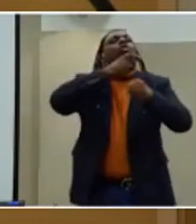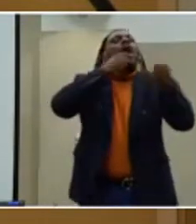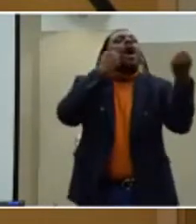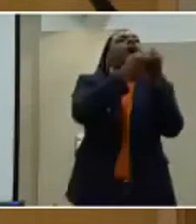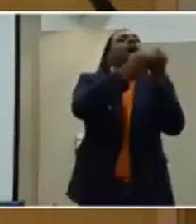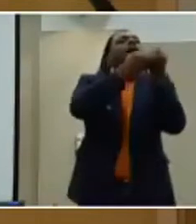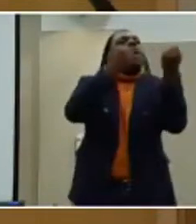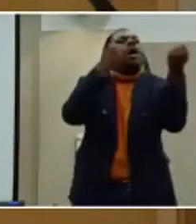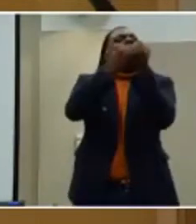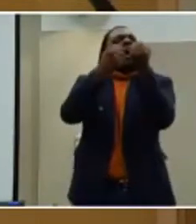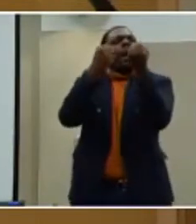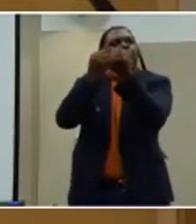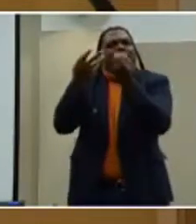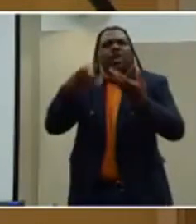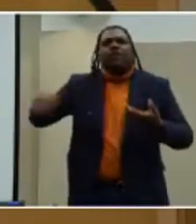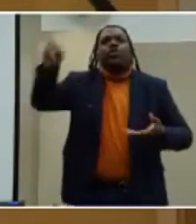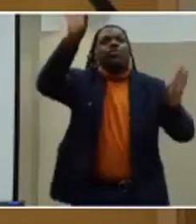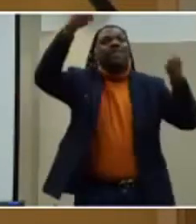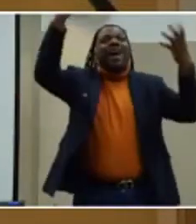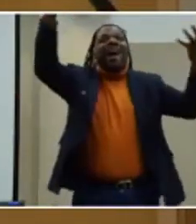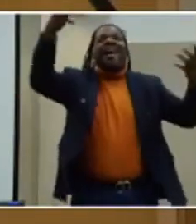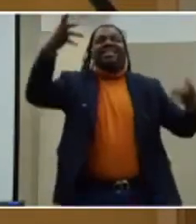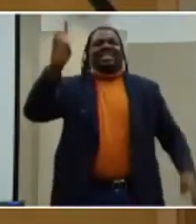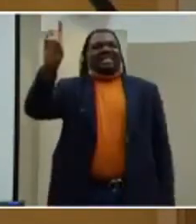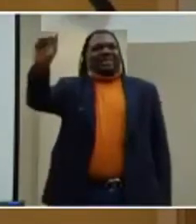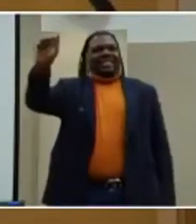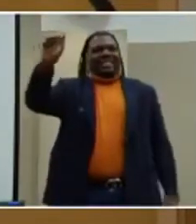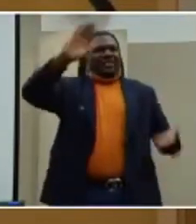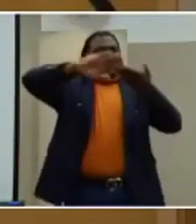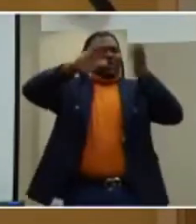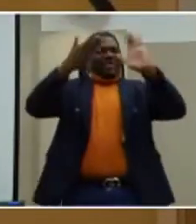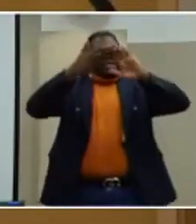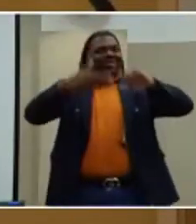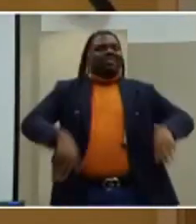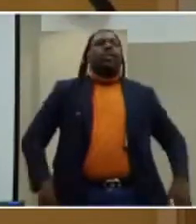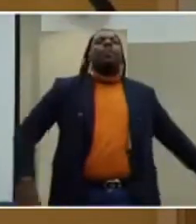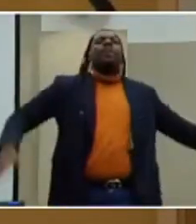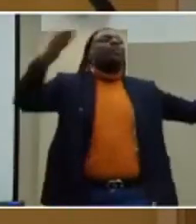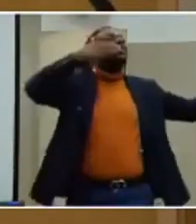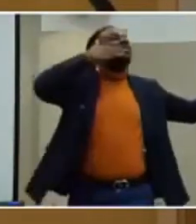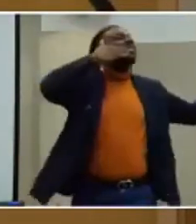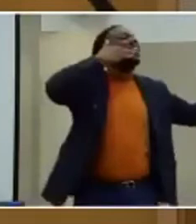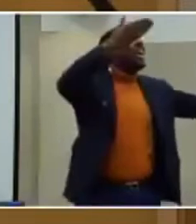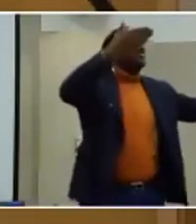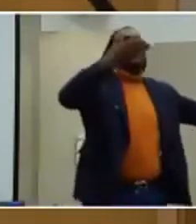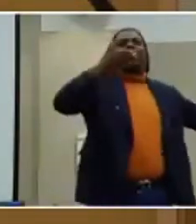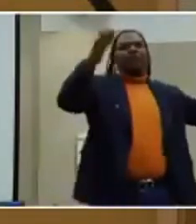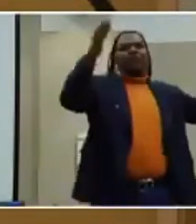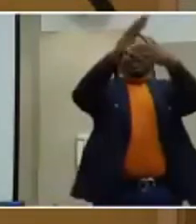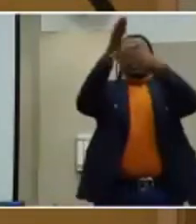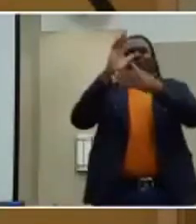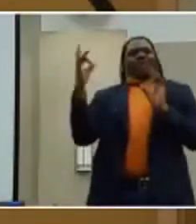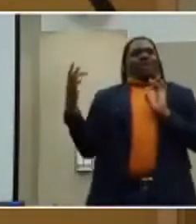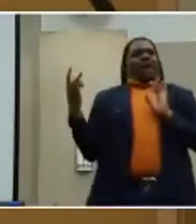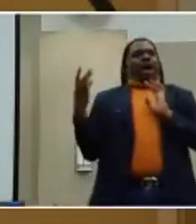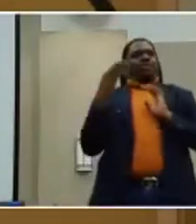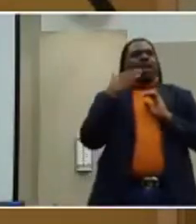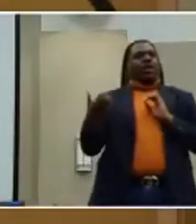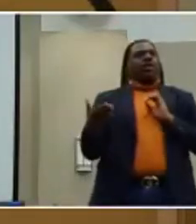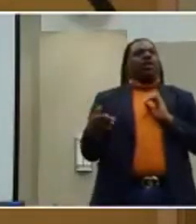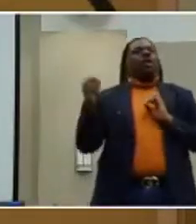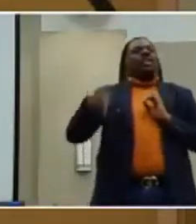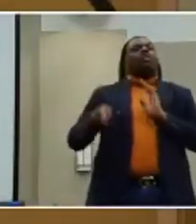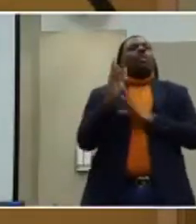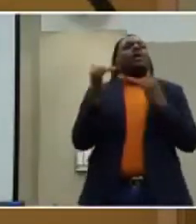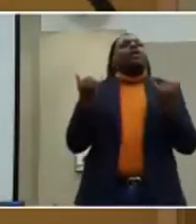advocacy many of you have provided to the disability community. So thank you all for coming here and sharing your feedback. And at this